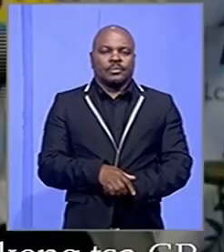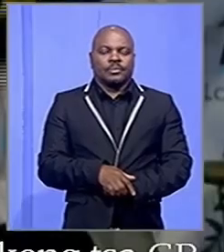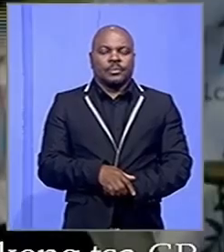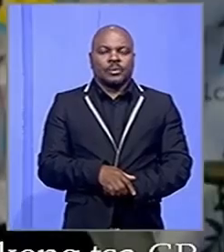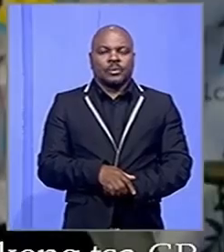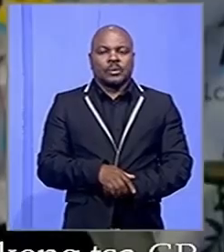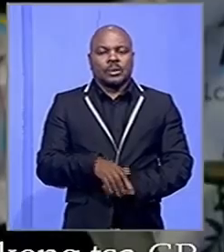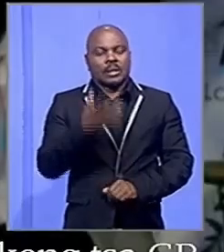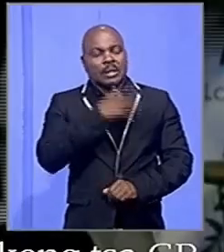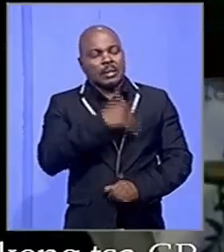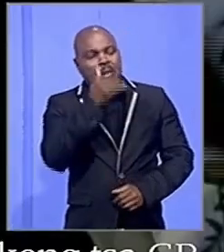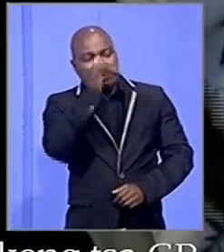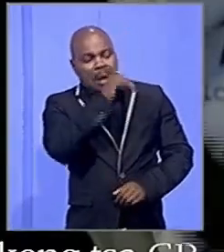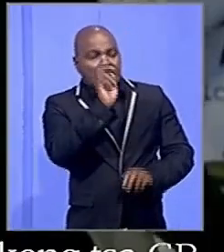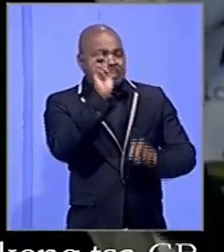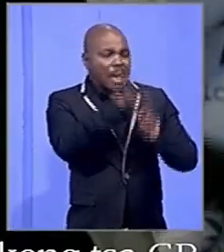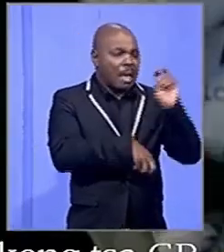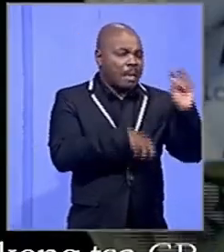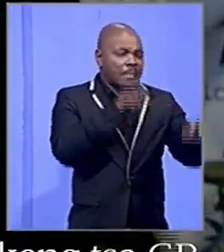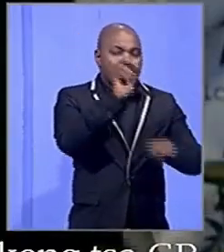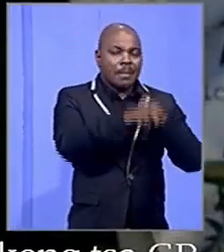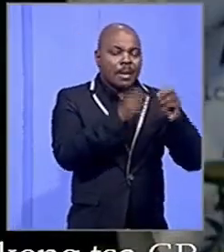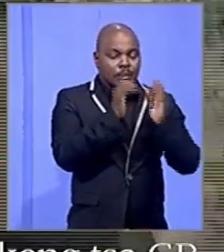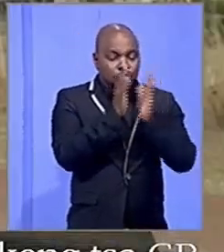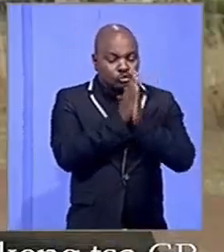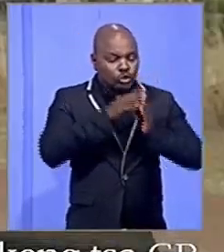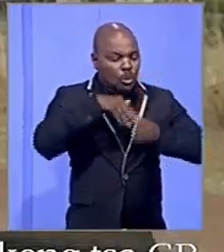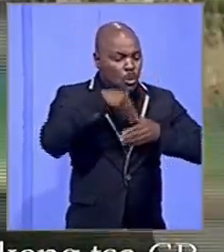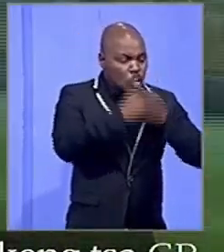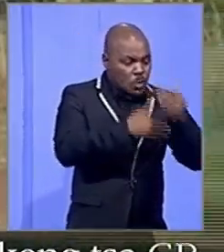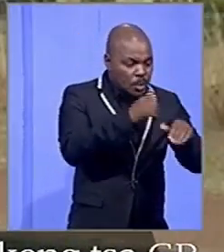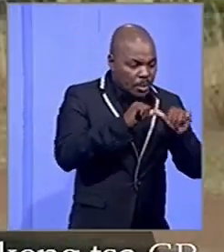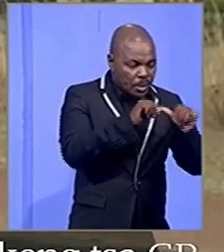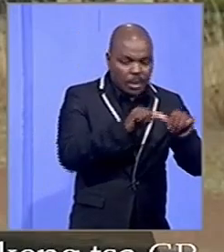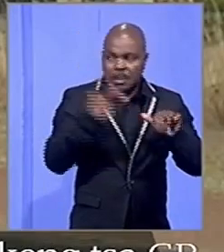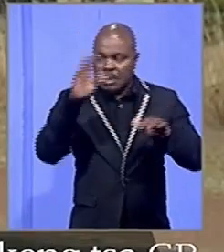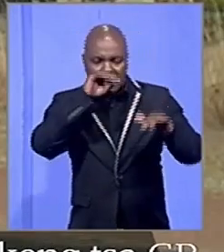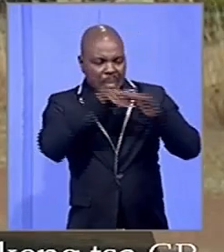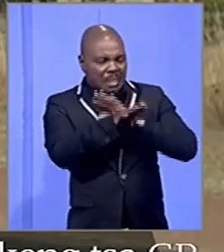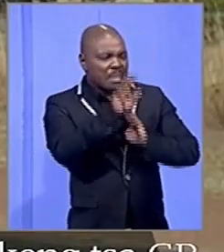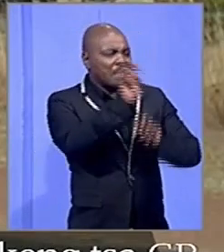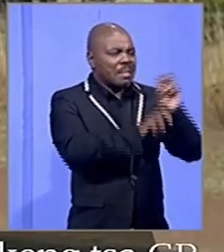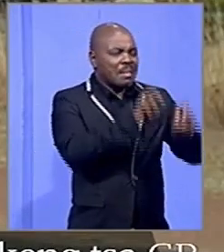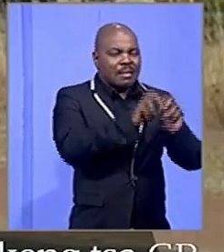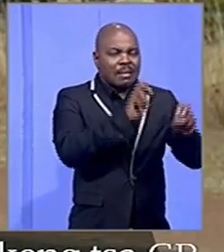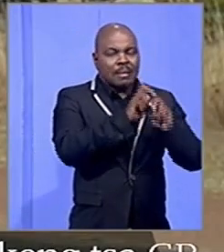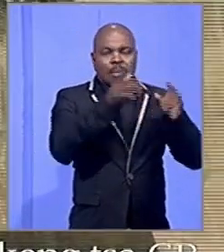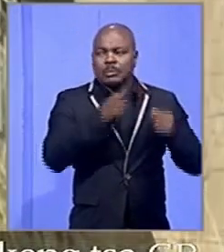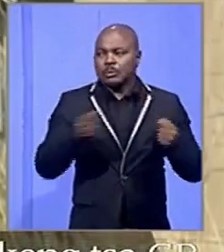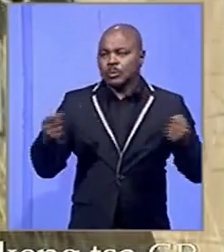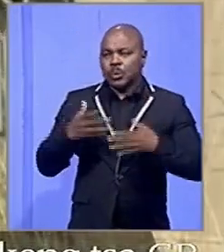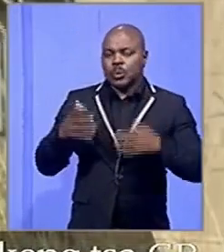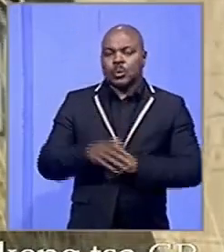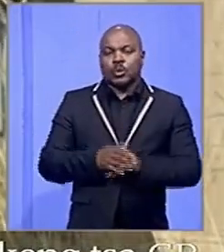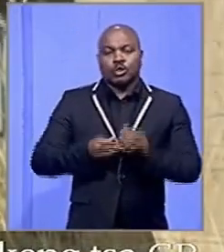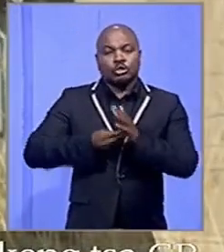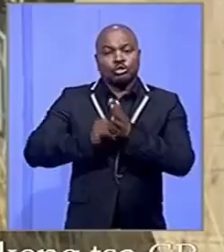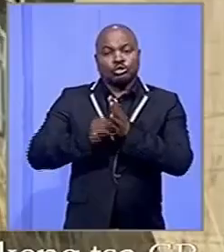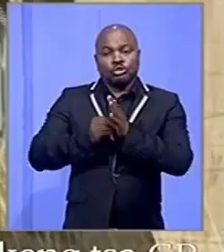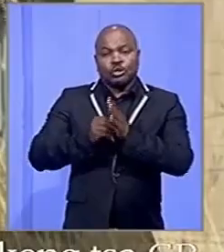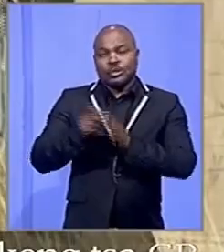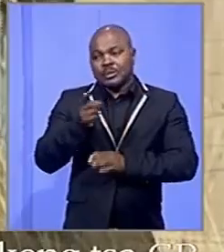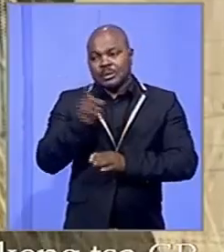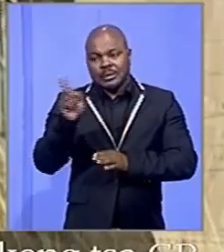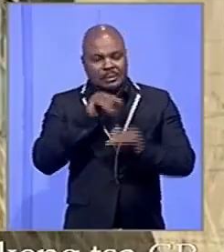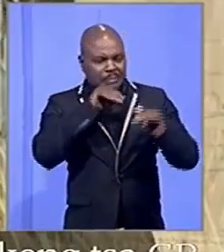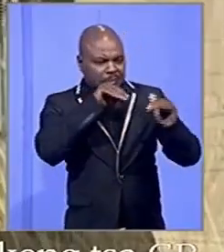Tiragalo ya go khothosa mo kgasong ka tlhamalalo ka nako ya tirelo ya thapelo e tshositse batho ba le bantsi. Gatwe disenyi di ne di